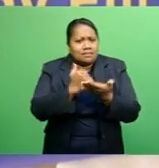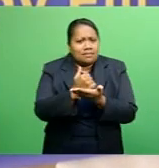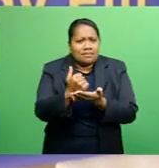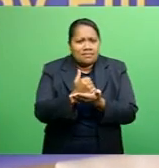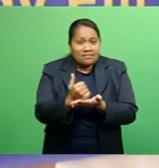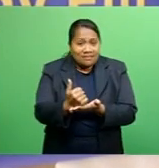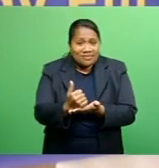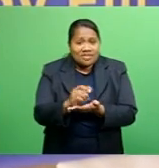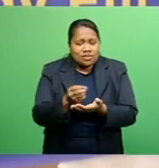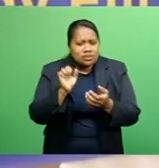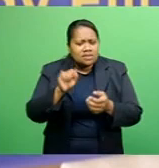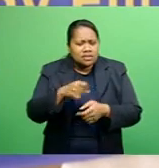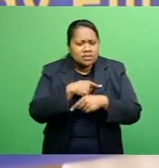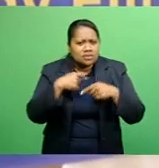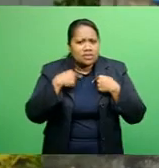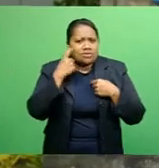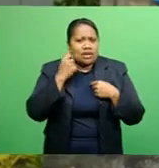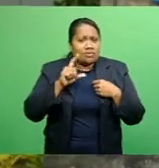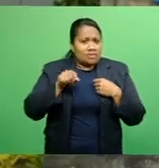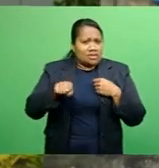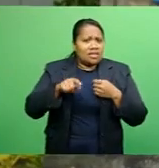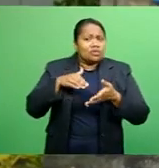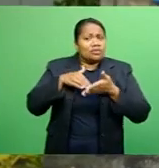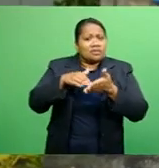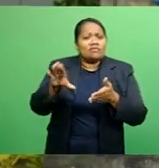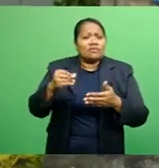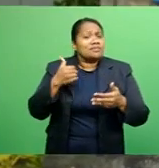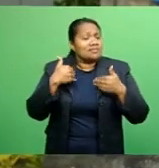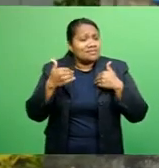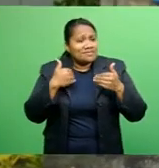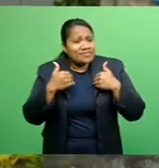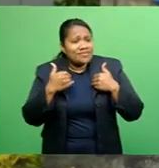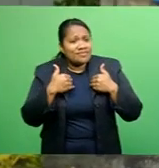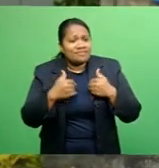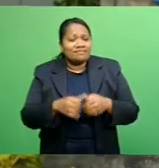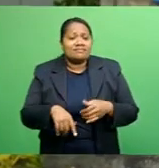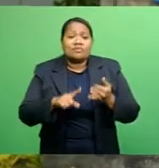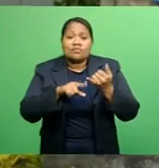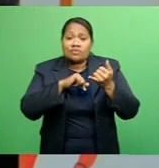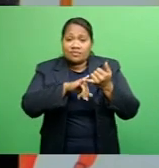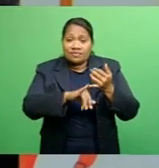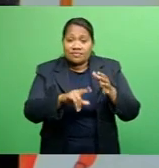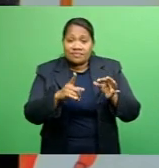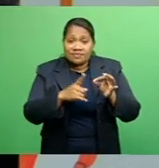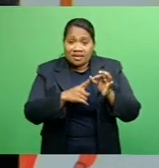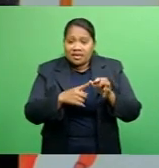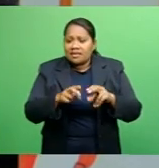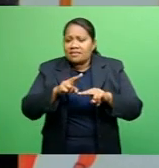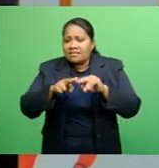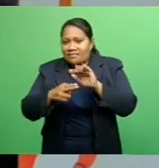So yes, we're trying to do that with the help of the University of South Pacific and FNU.